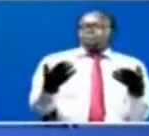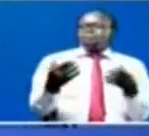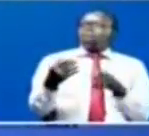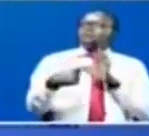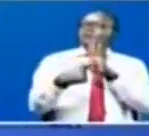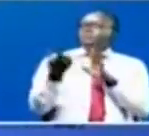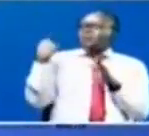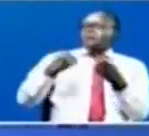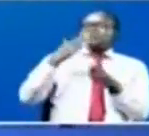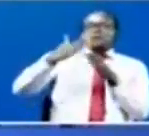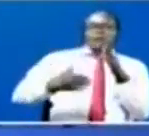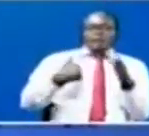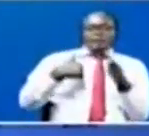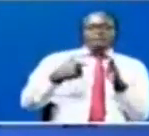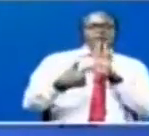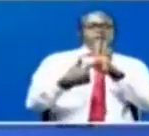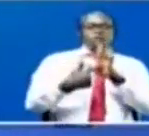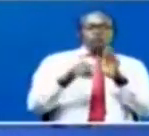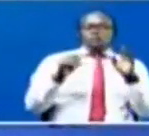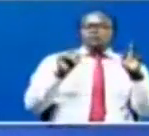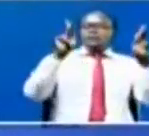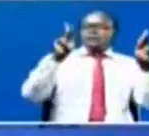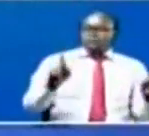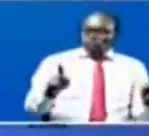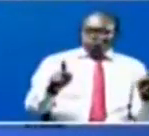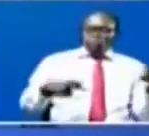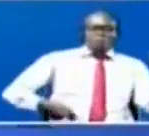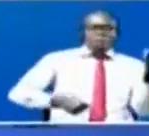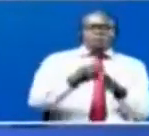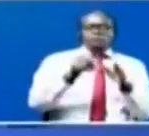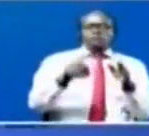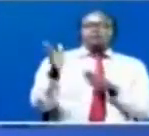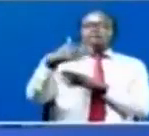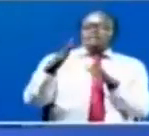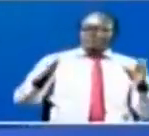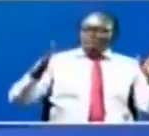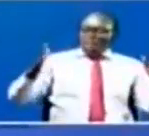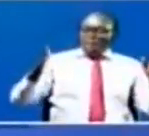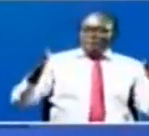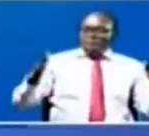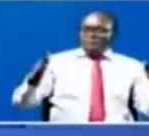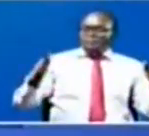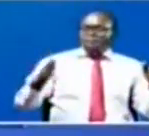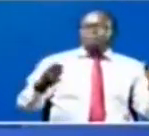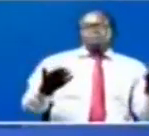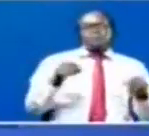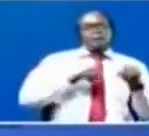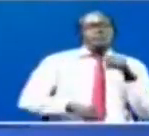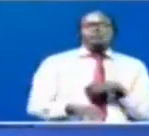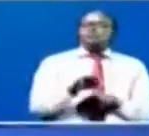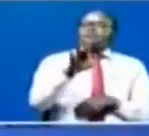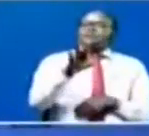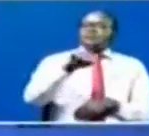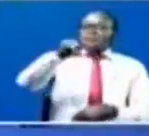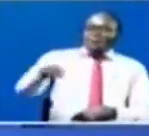the other weekend we had a show in Kisumu, in a festival. For the big fish, like in a good place now, it's like 3 G's or something. Uh-huh. So